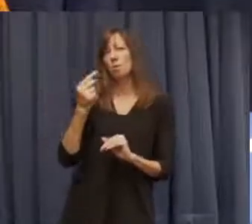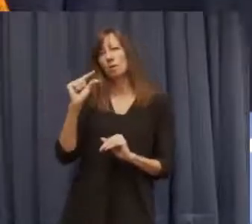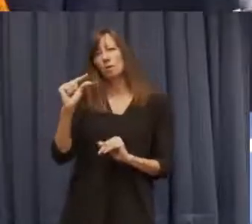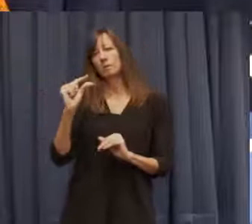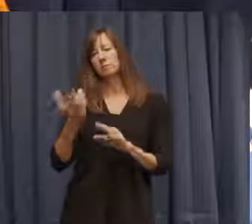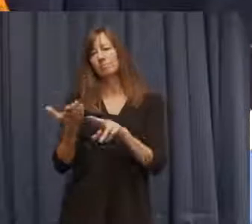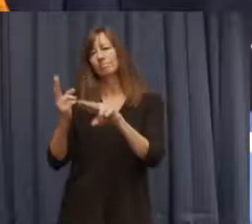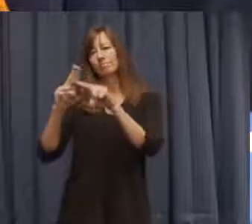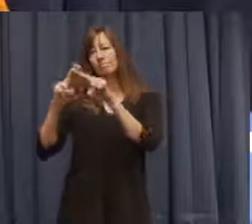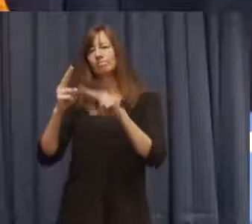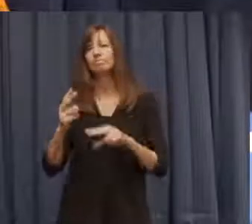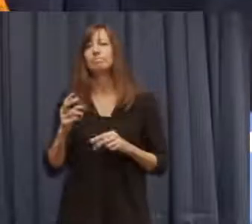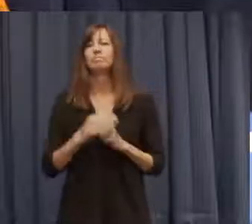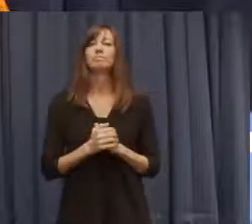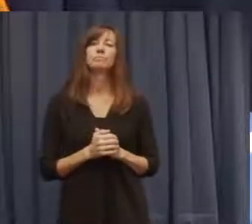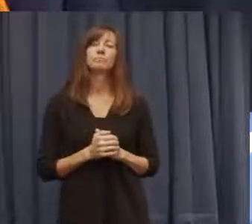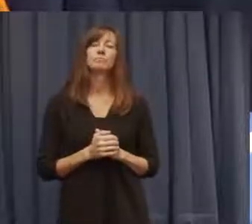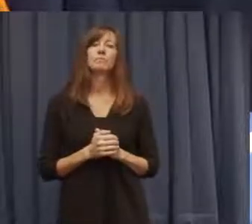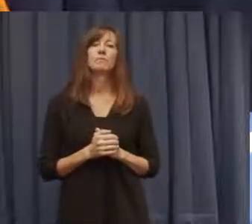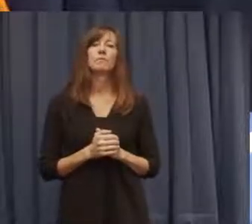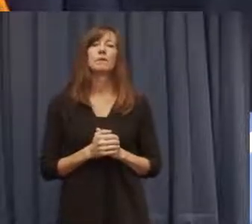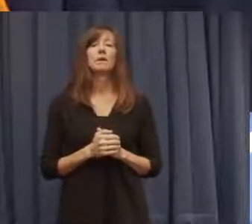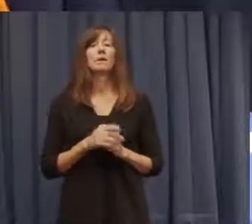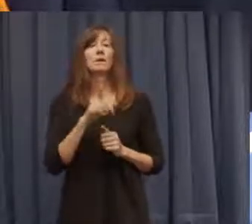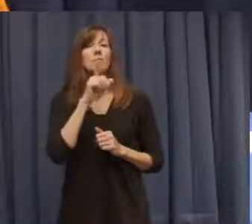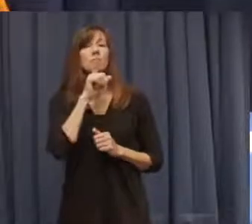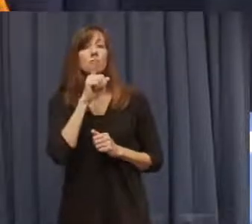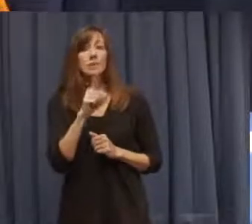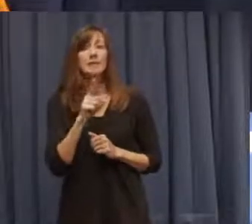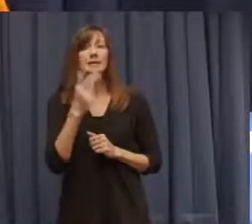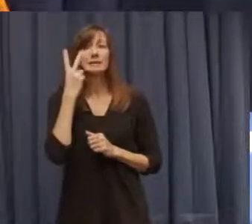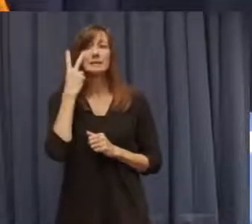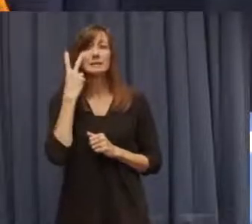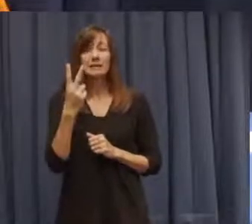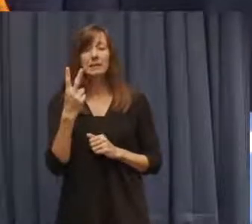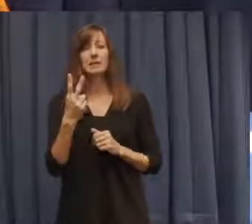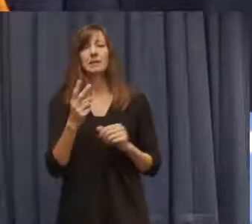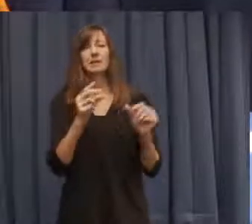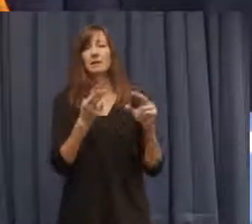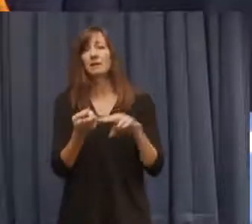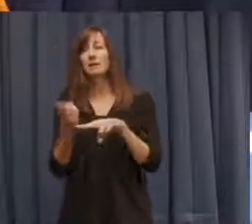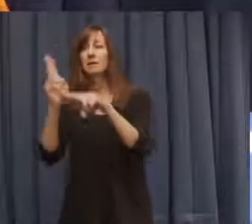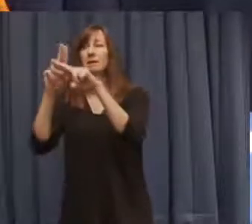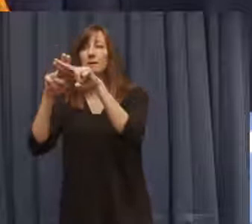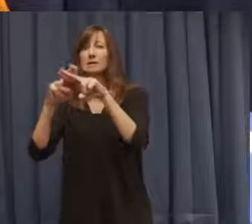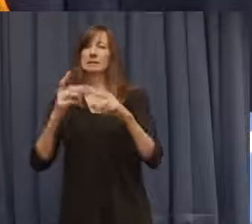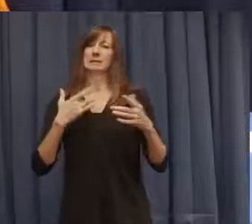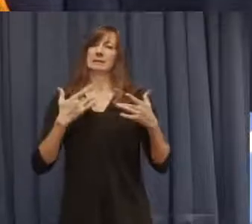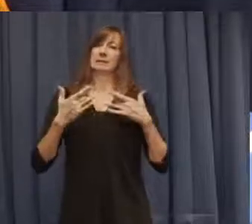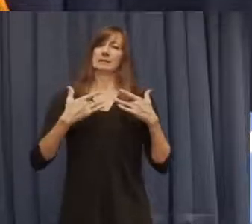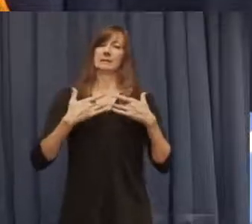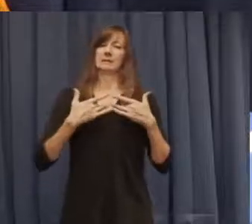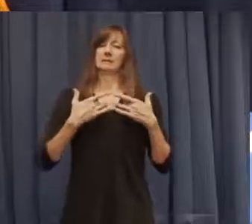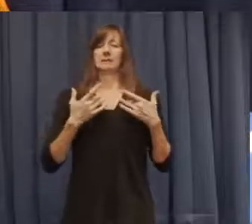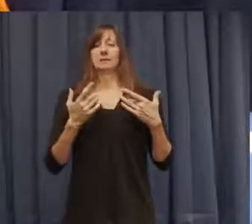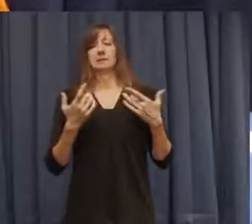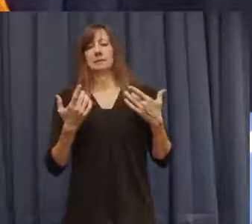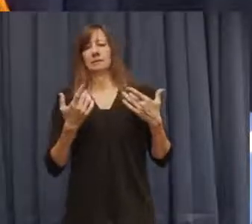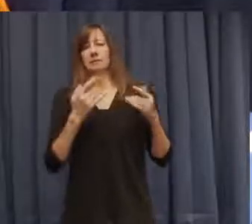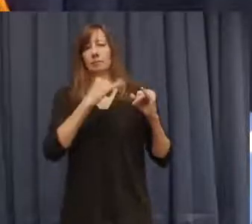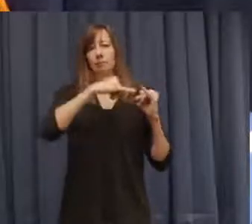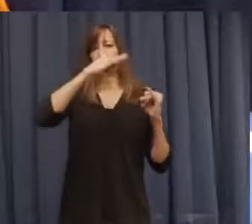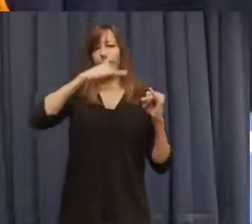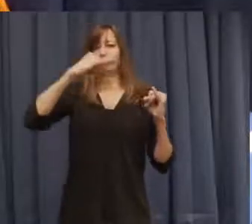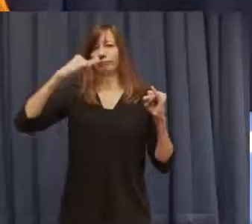period. Where we're really seeing, though, the most concerning trend is in the metric that I always say is the one we're watching